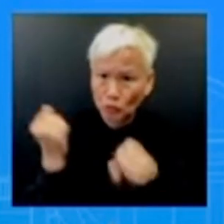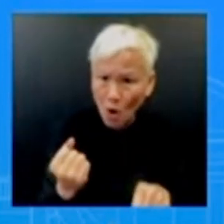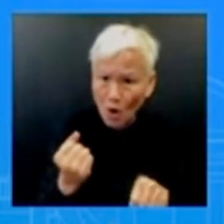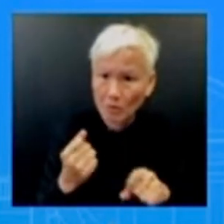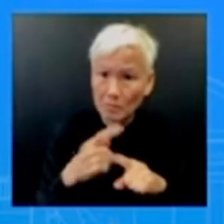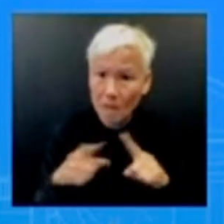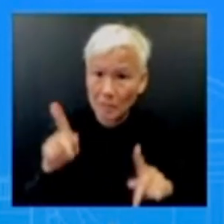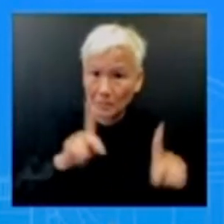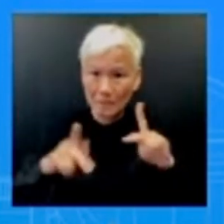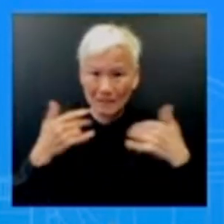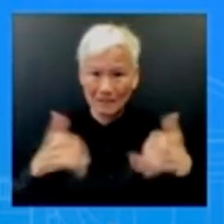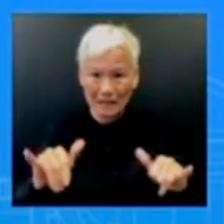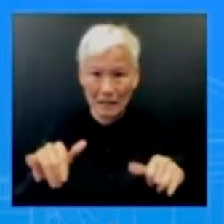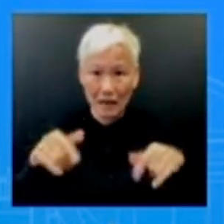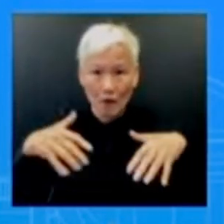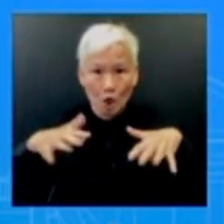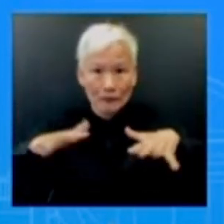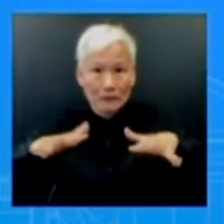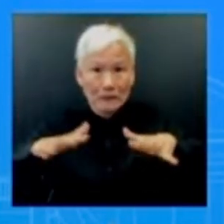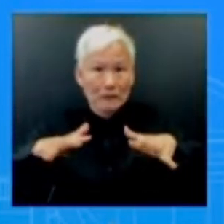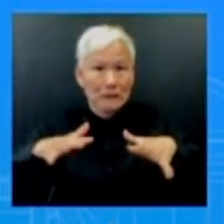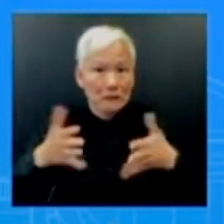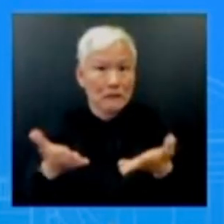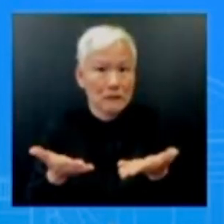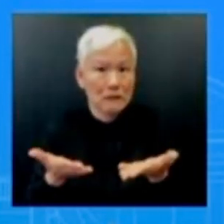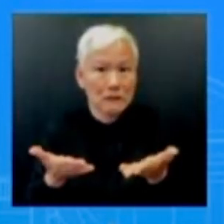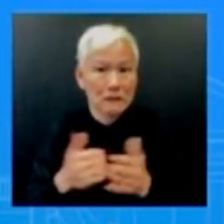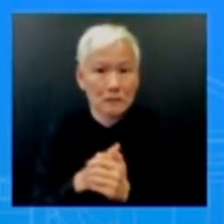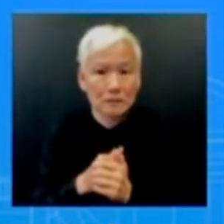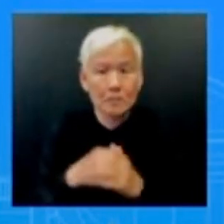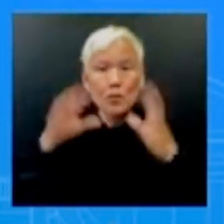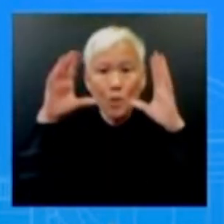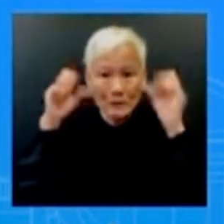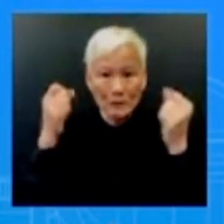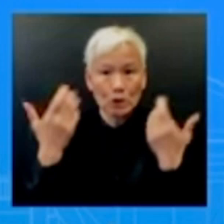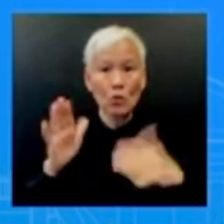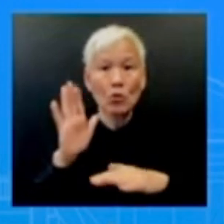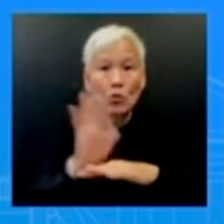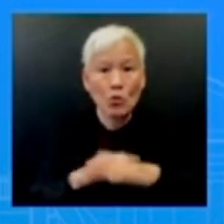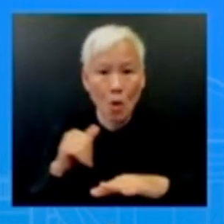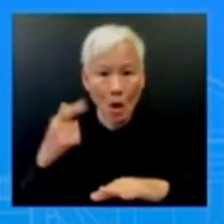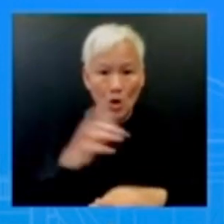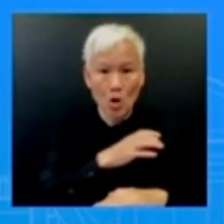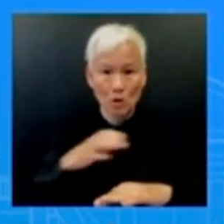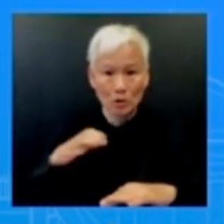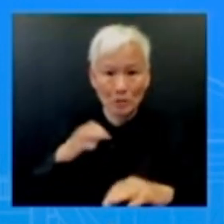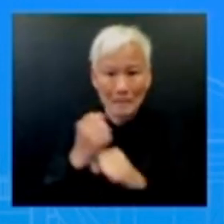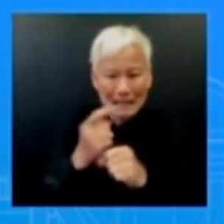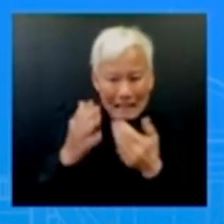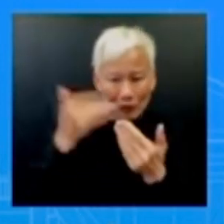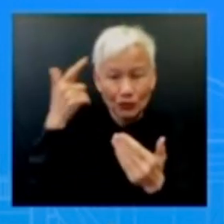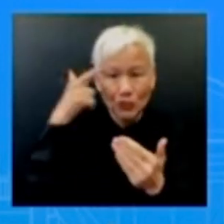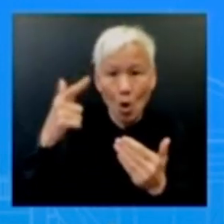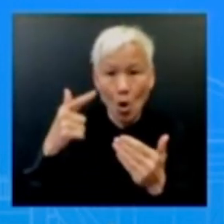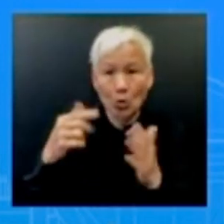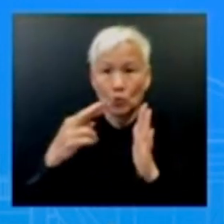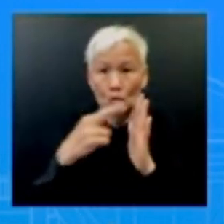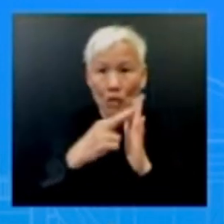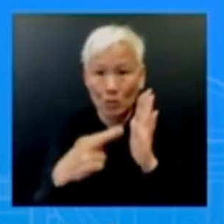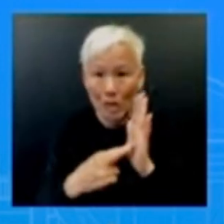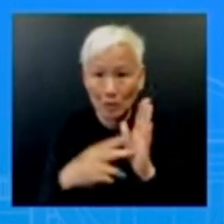the president has already called for Congress to make it easier for regulators to do the following: claw back compensation,